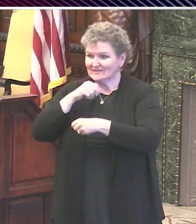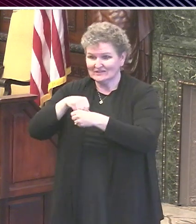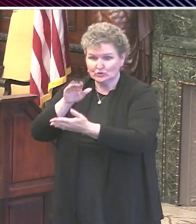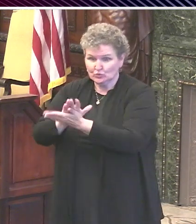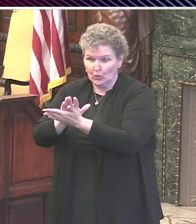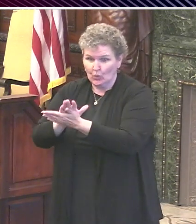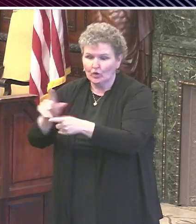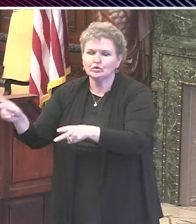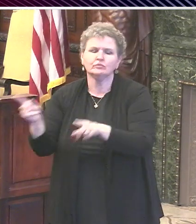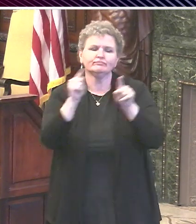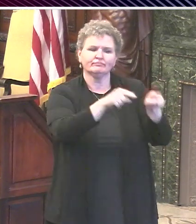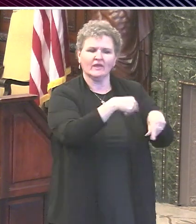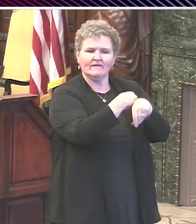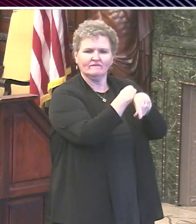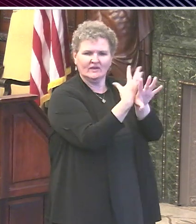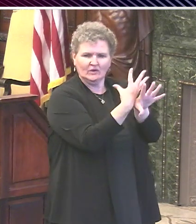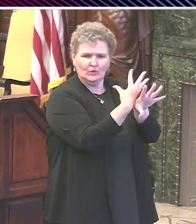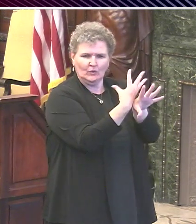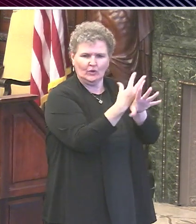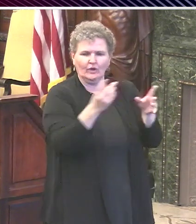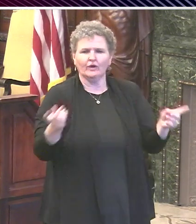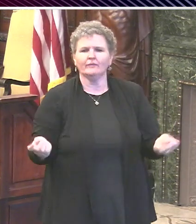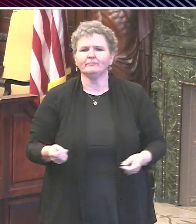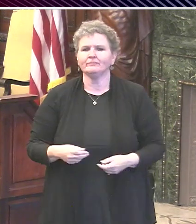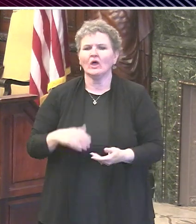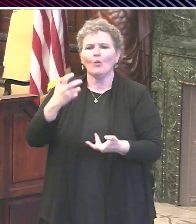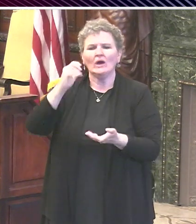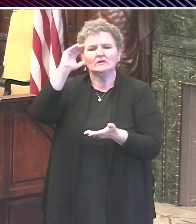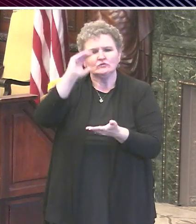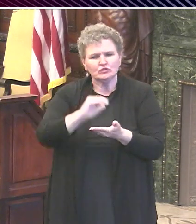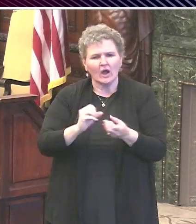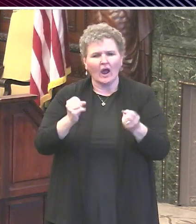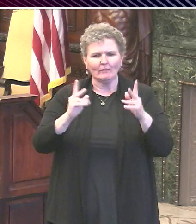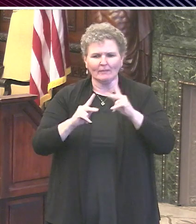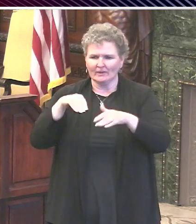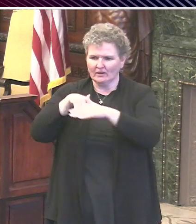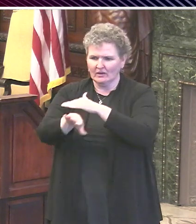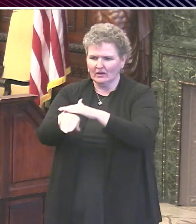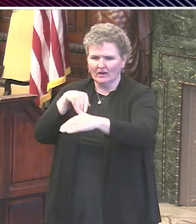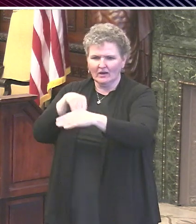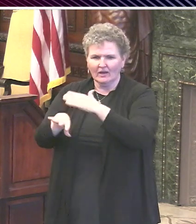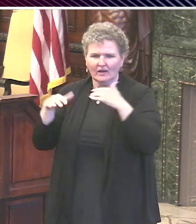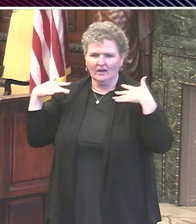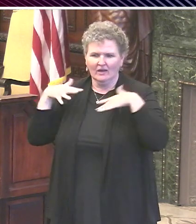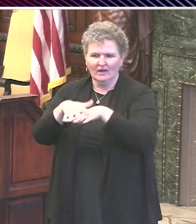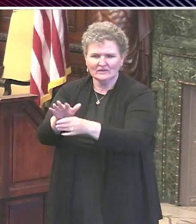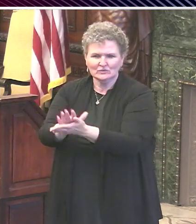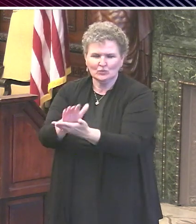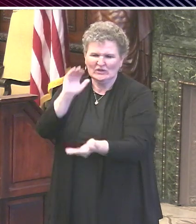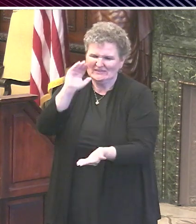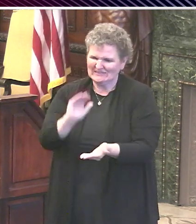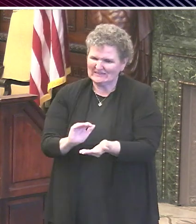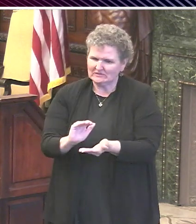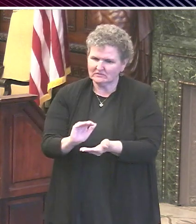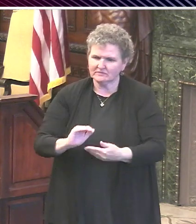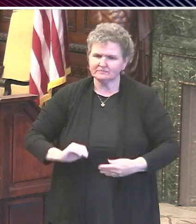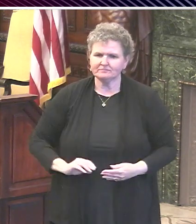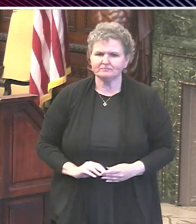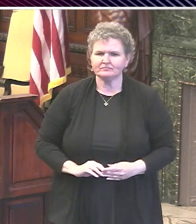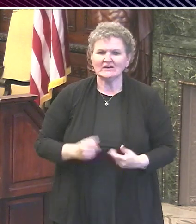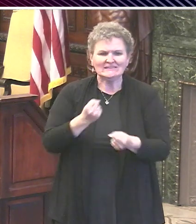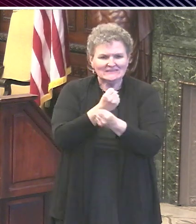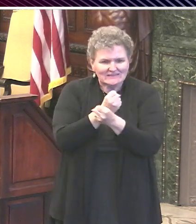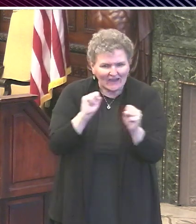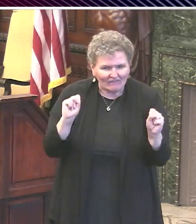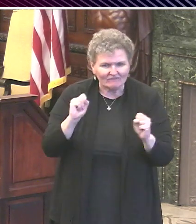day. And that greatly reduces the crowds and provides more opportunities for social distancing. There are many other safety steps that are built